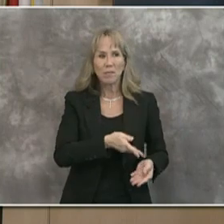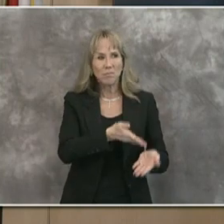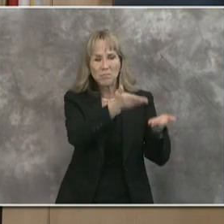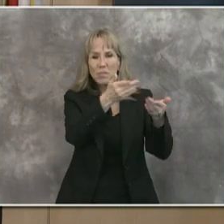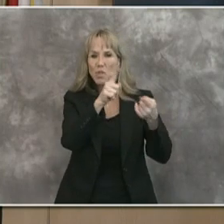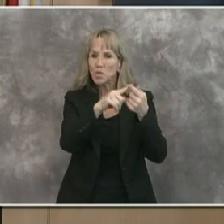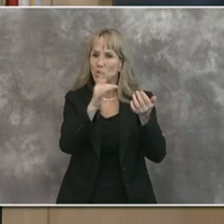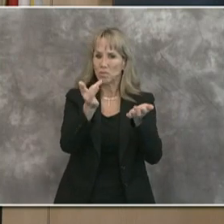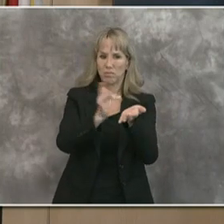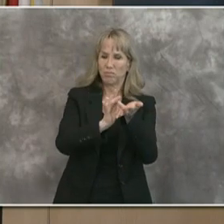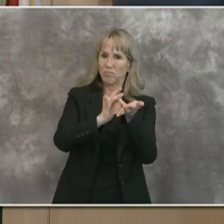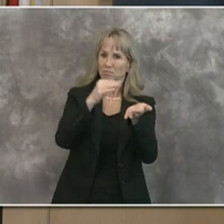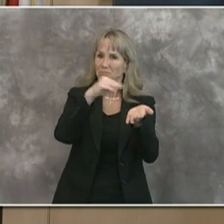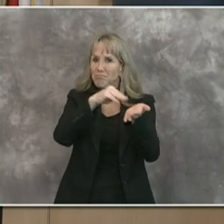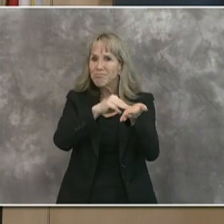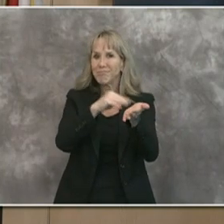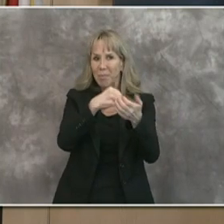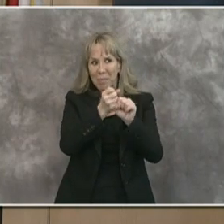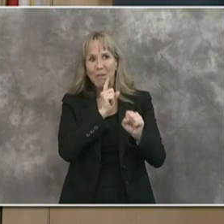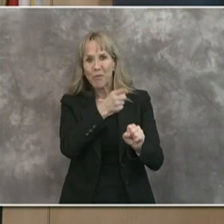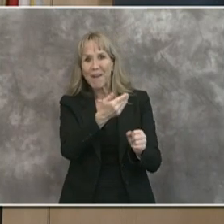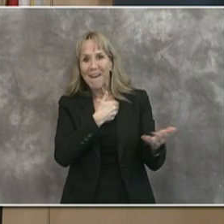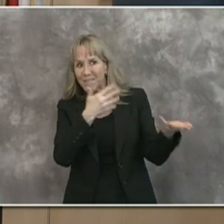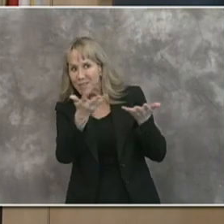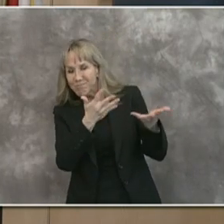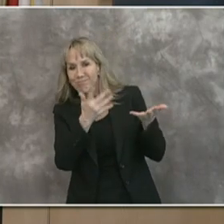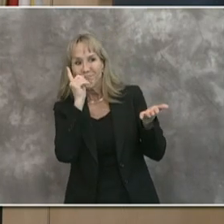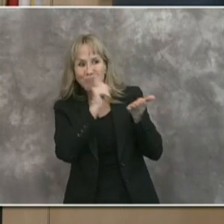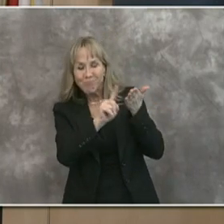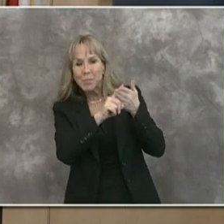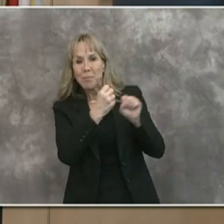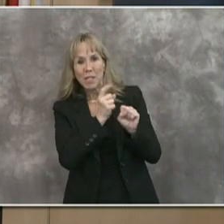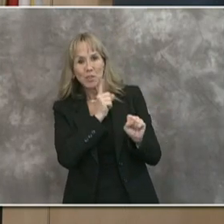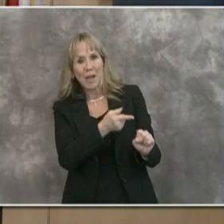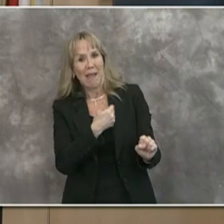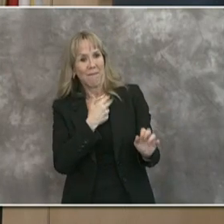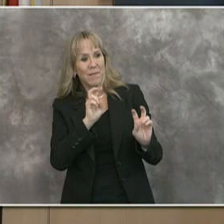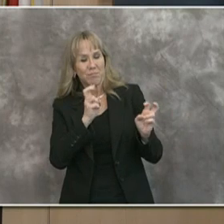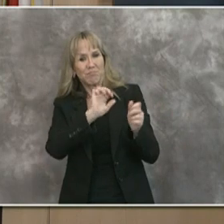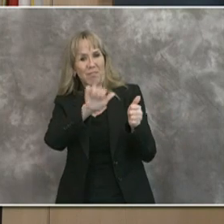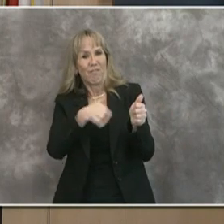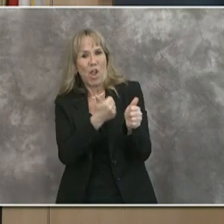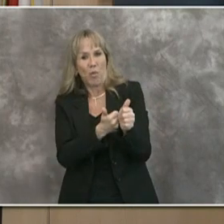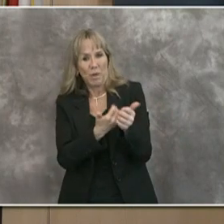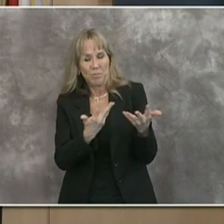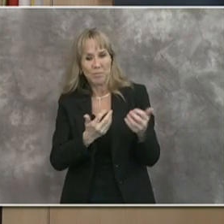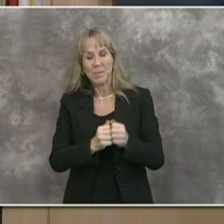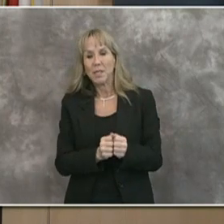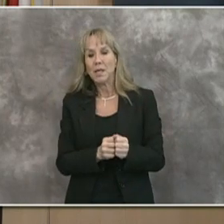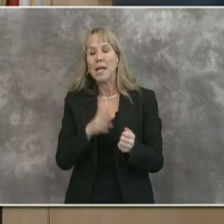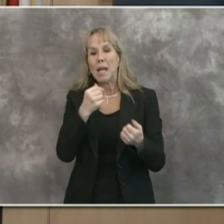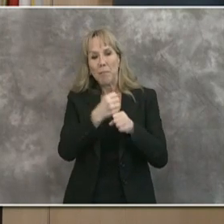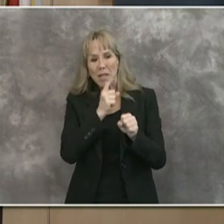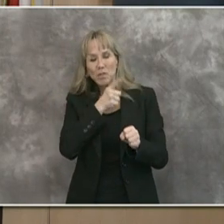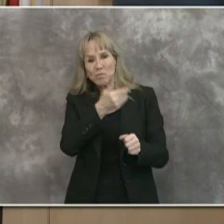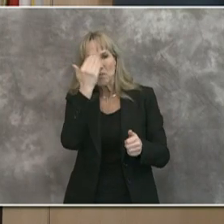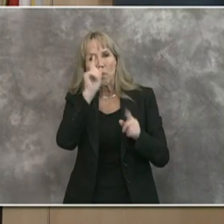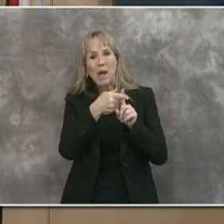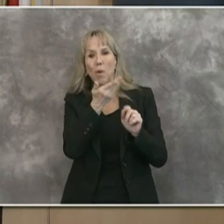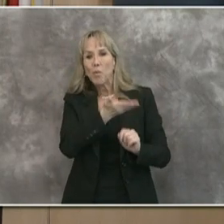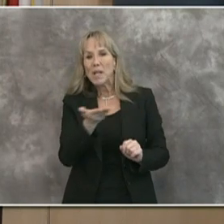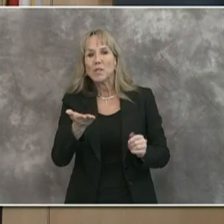don't already have medical follow-up, we'll make sure that that connection is made, usually via resources that are available